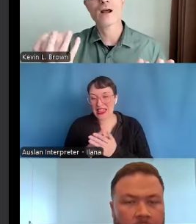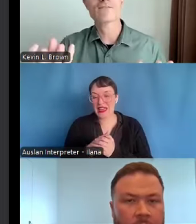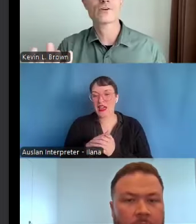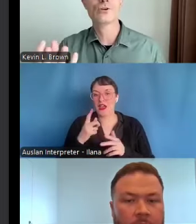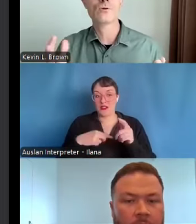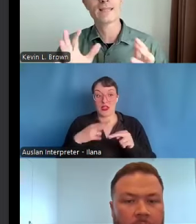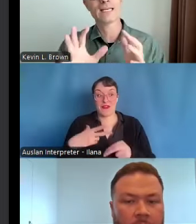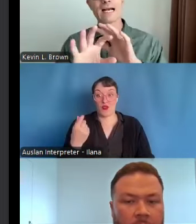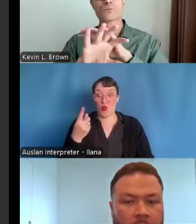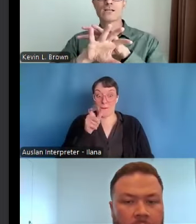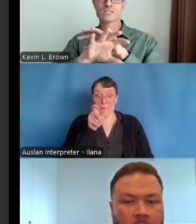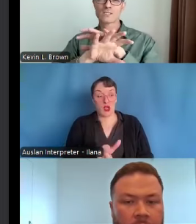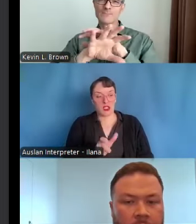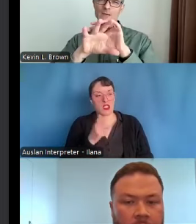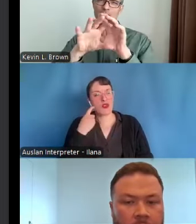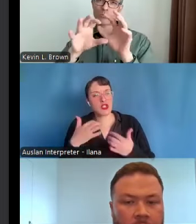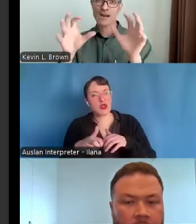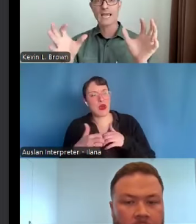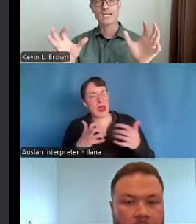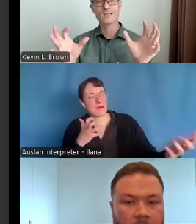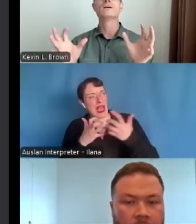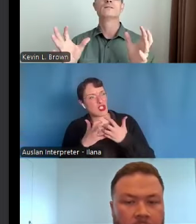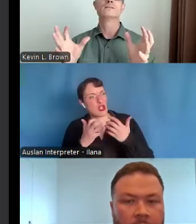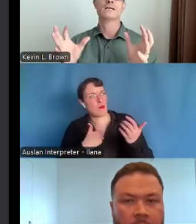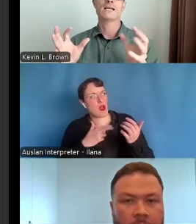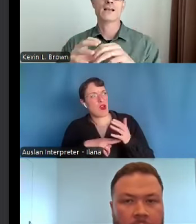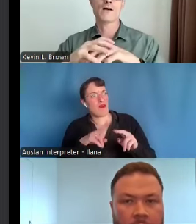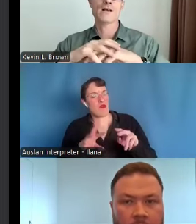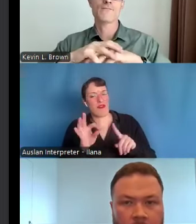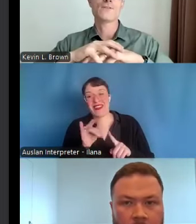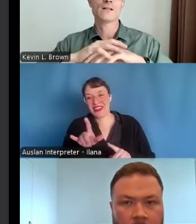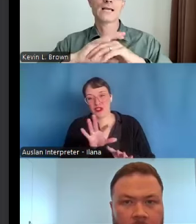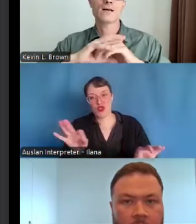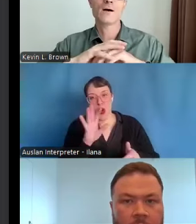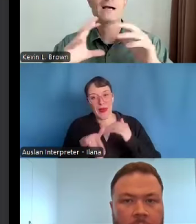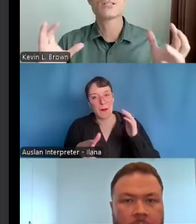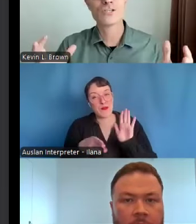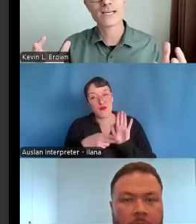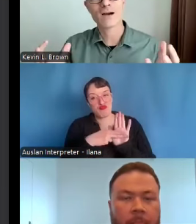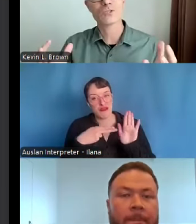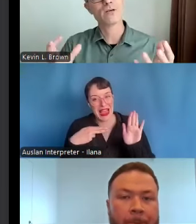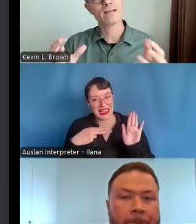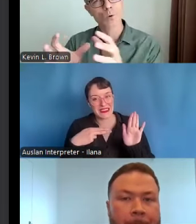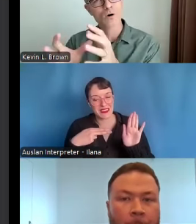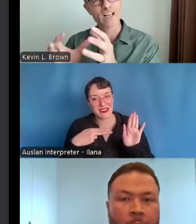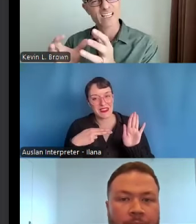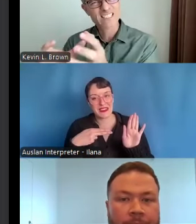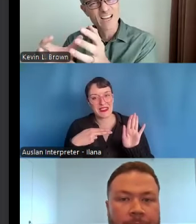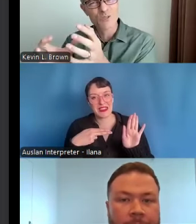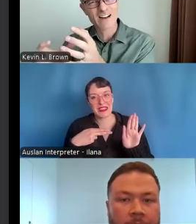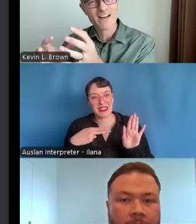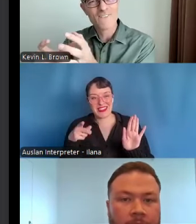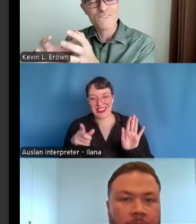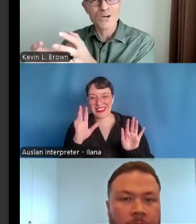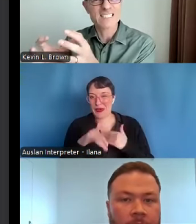if they're right for you, I think that's where it stops being a brand and a fun, like a messaging opportunity, and more of like a